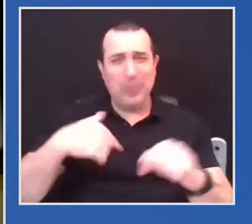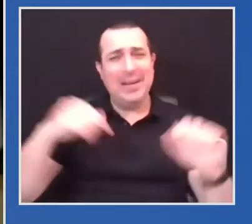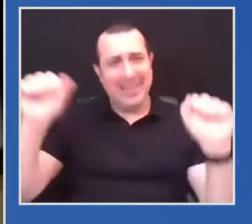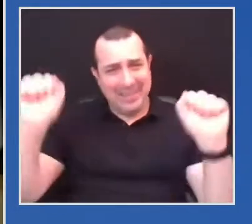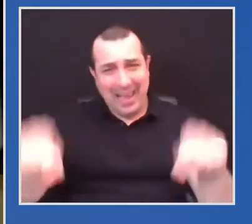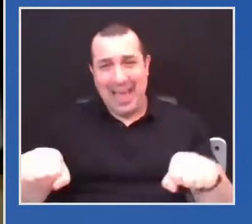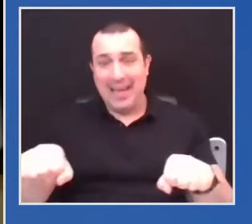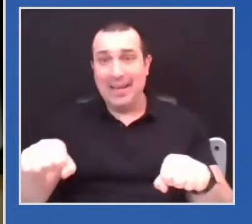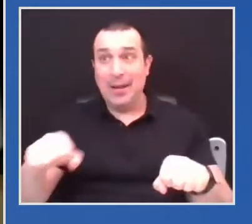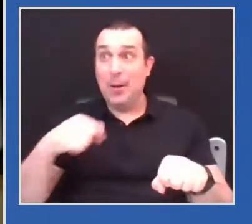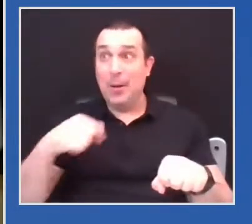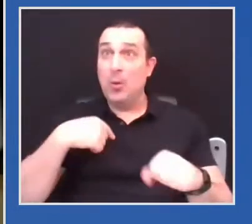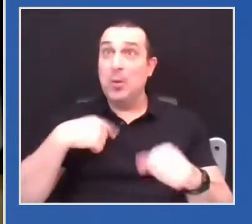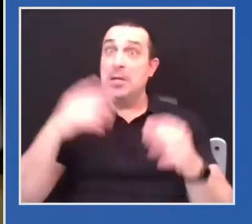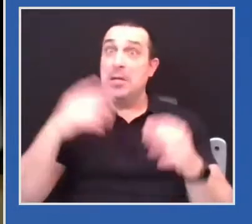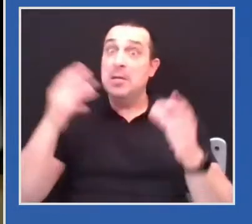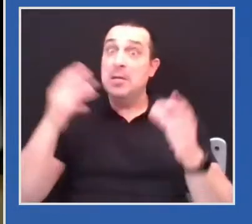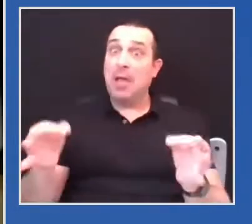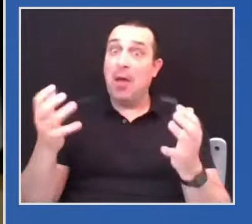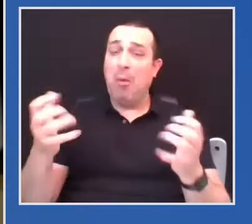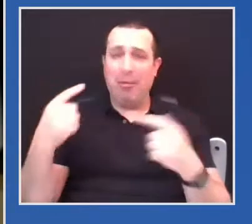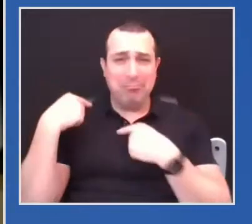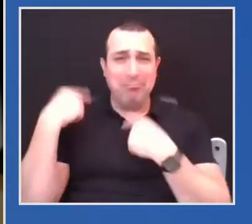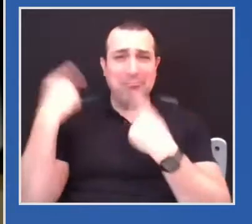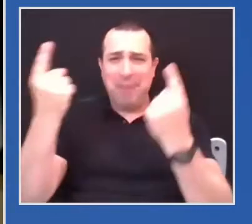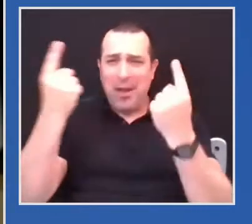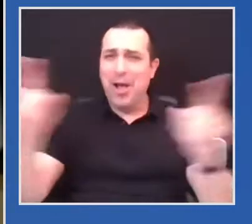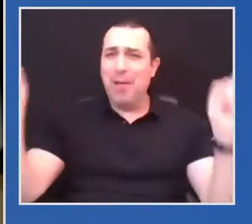we've not accomplished when we've done it together.